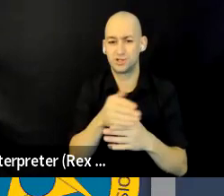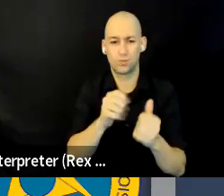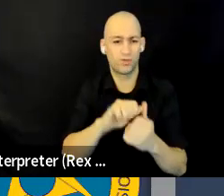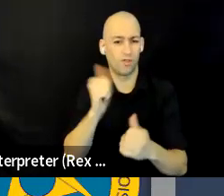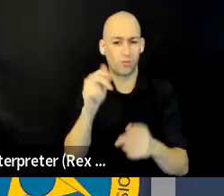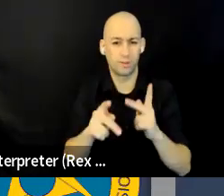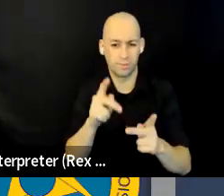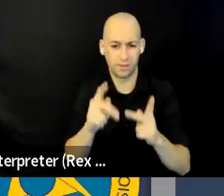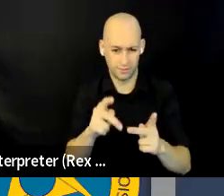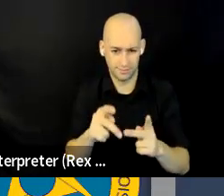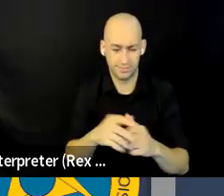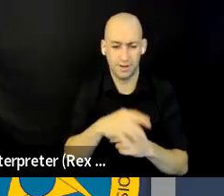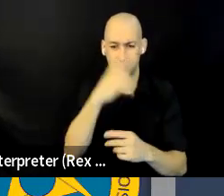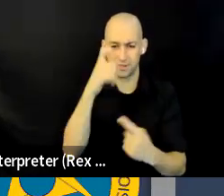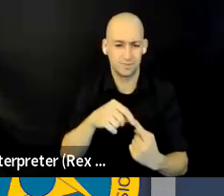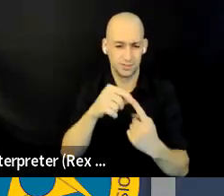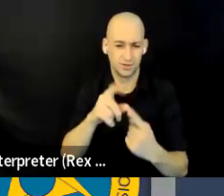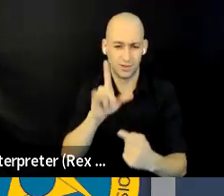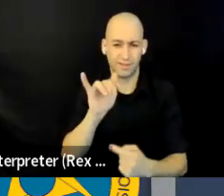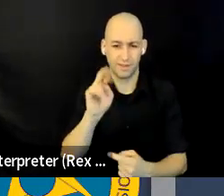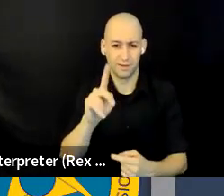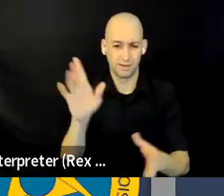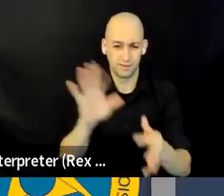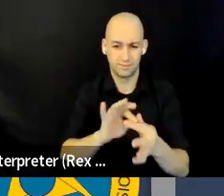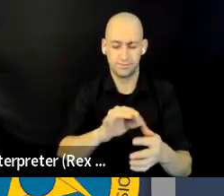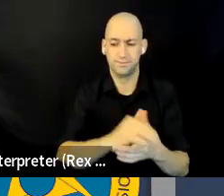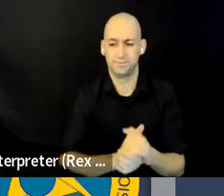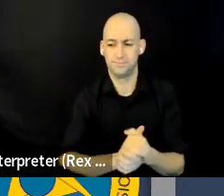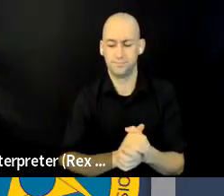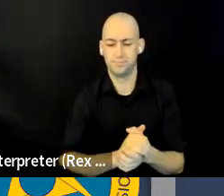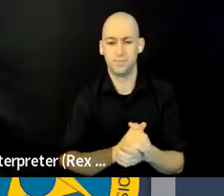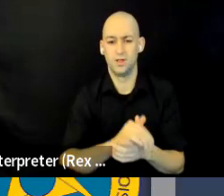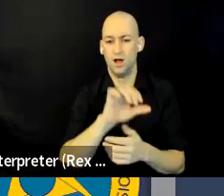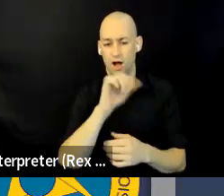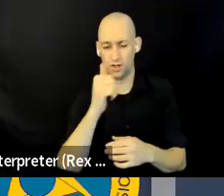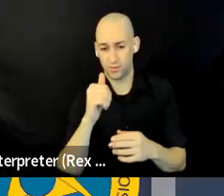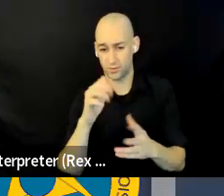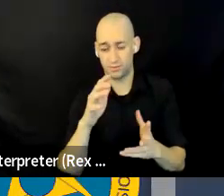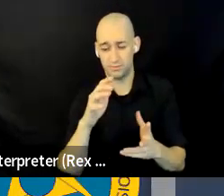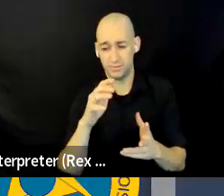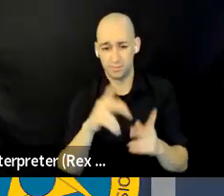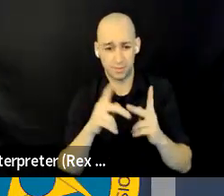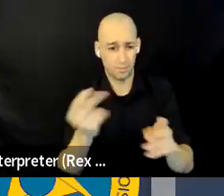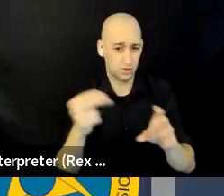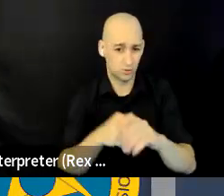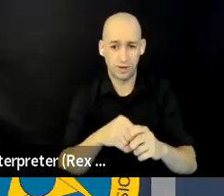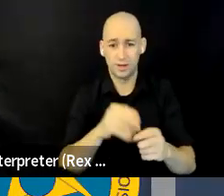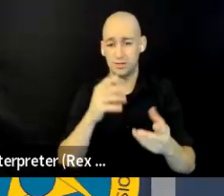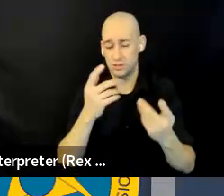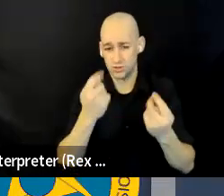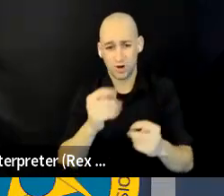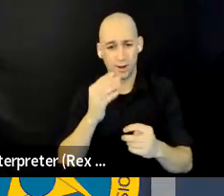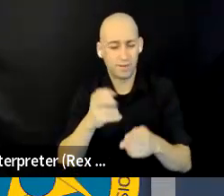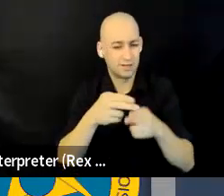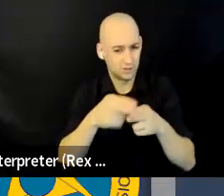comments. For all meeting attendees, please do your best to be concise. Please make sure that your comments add new information. If you agree with the comments